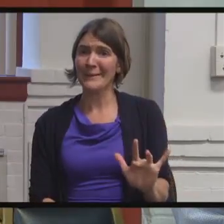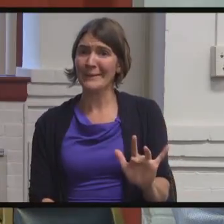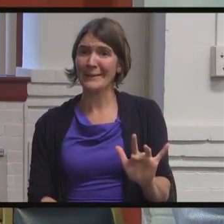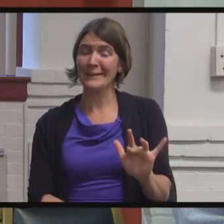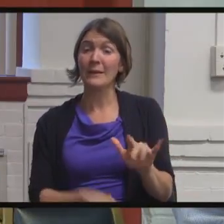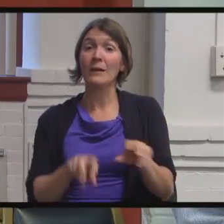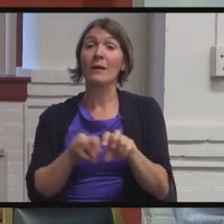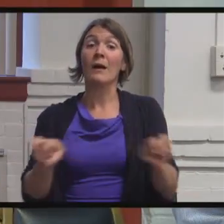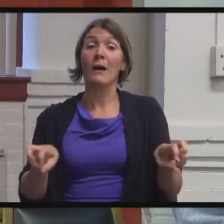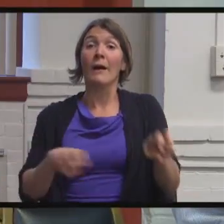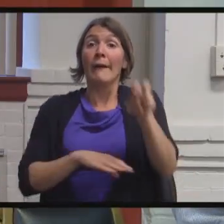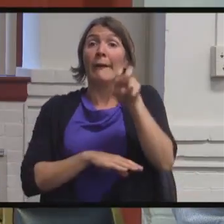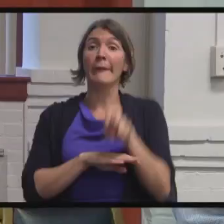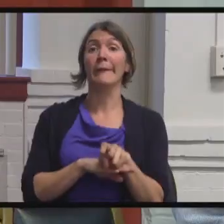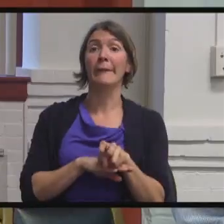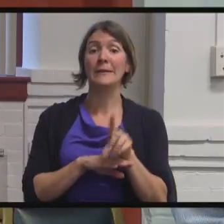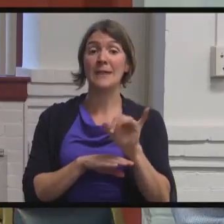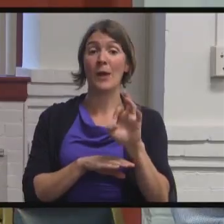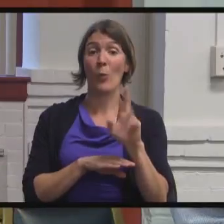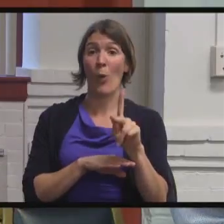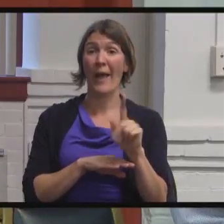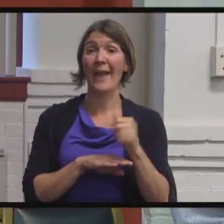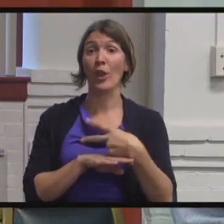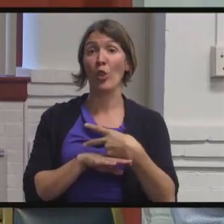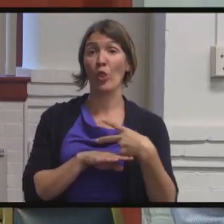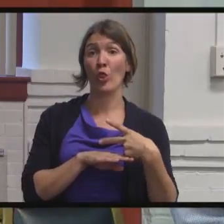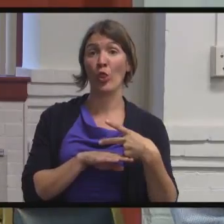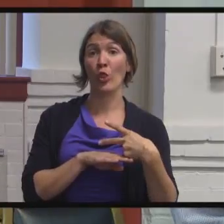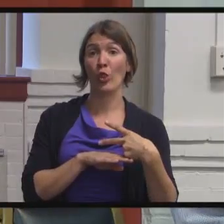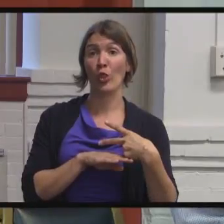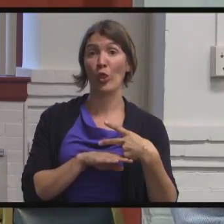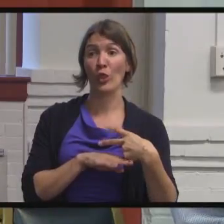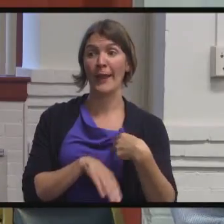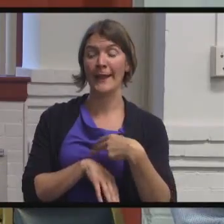on the sidewalk and lay on the sidewalk, and the